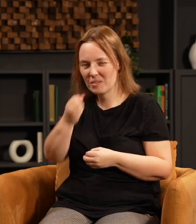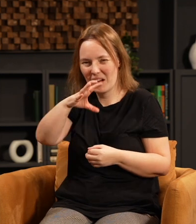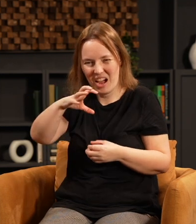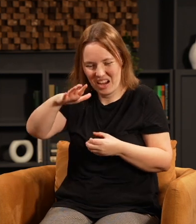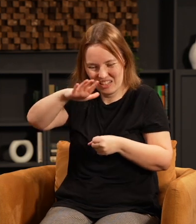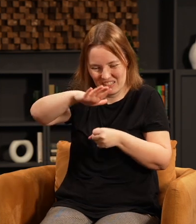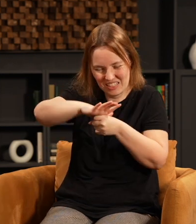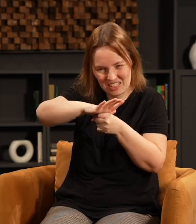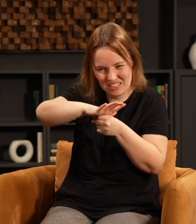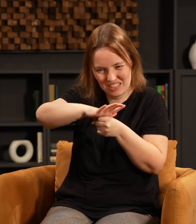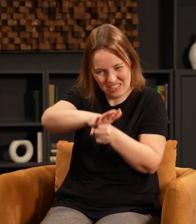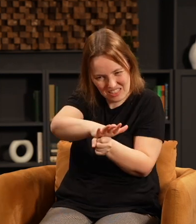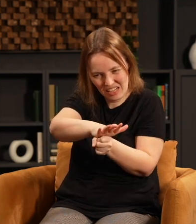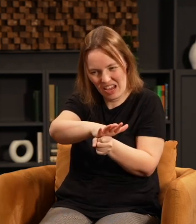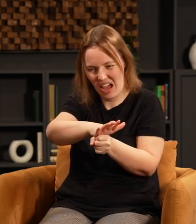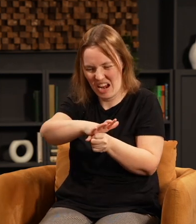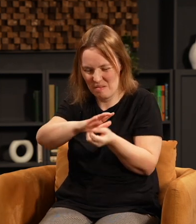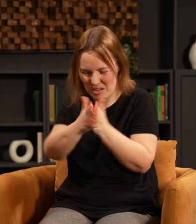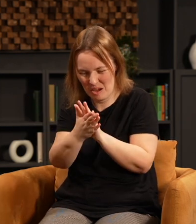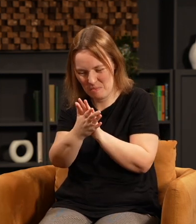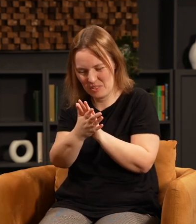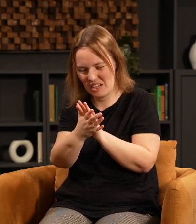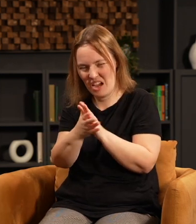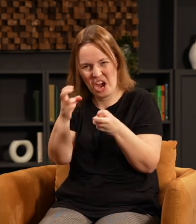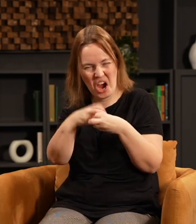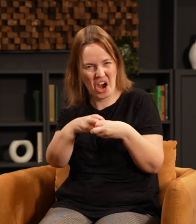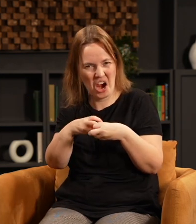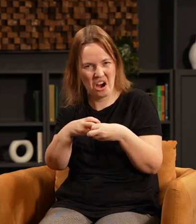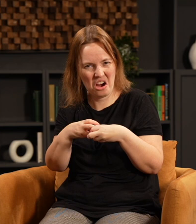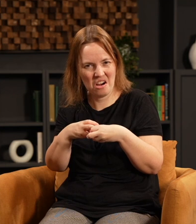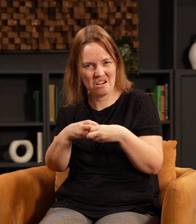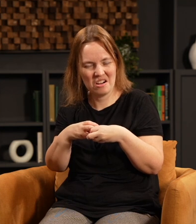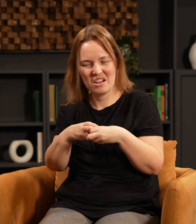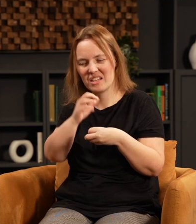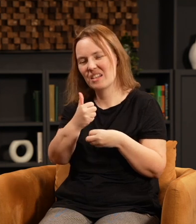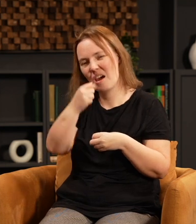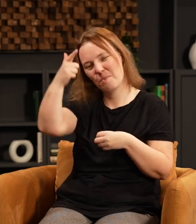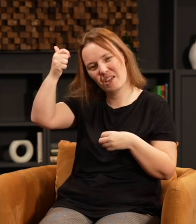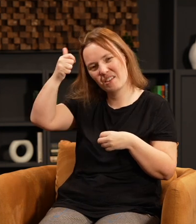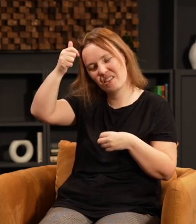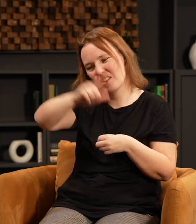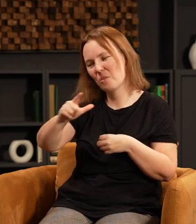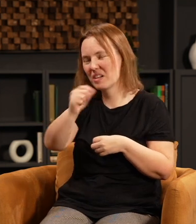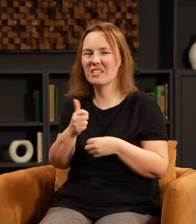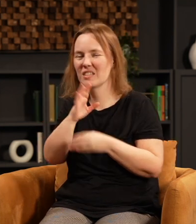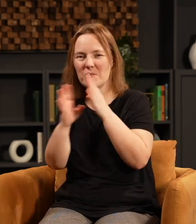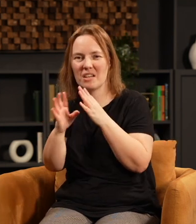it becomes hardened. And we become hardened in that area, not because the Lord's not speaking. We just don't hear him now because we're